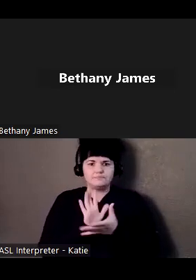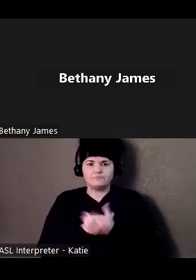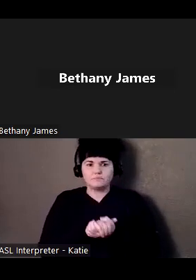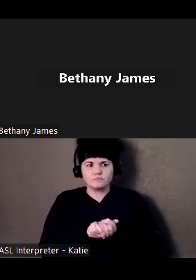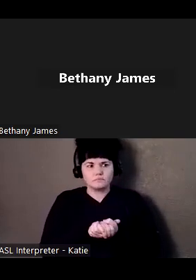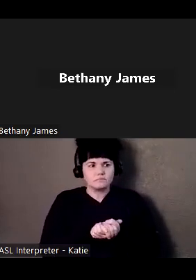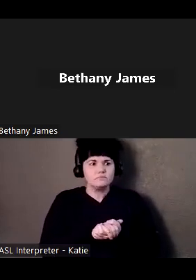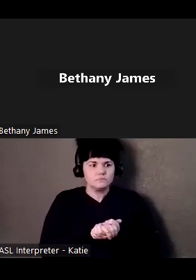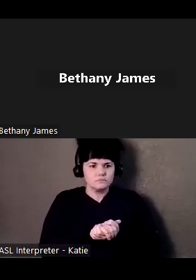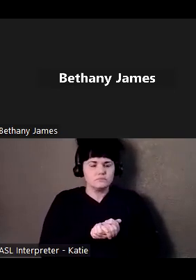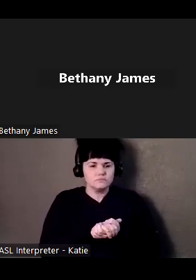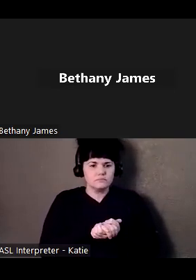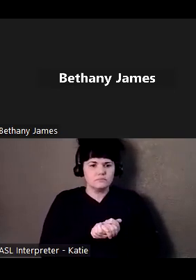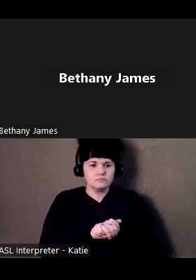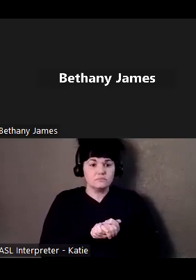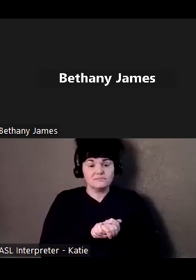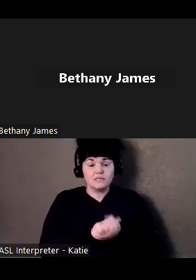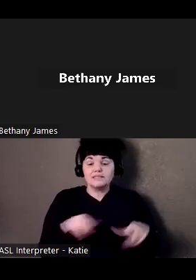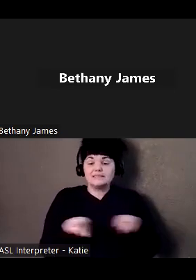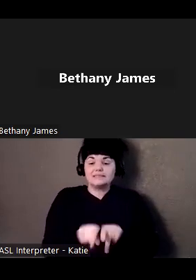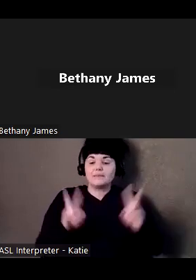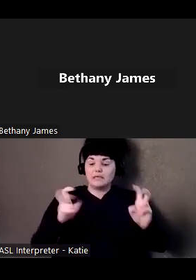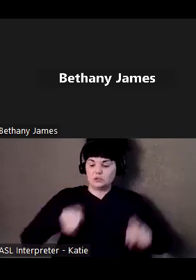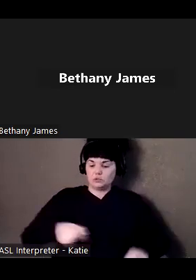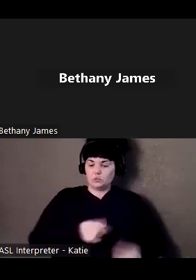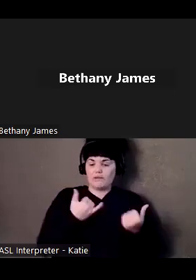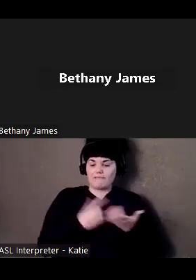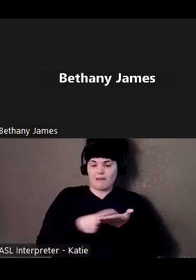the issues that we're discussing here today. She